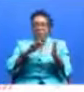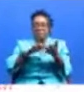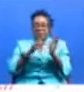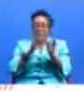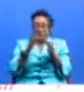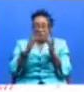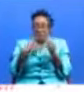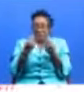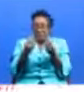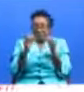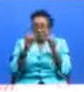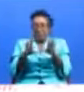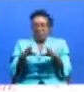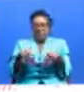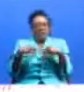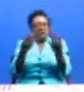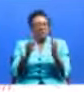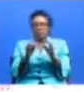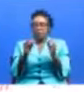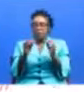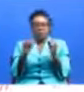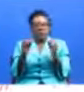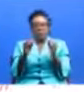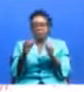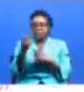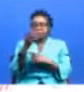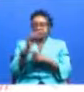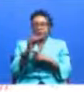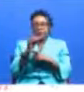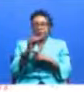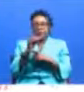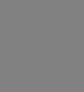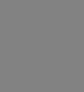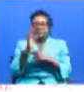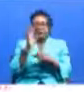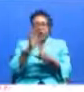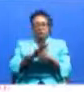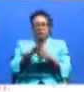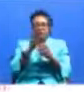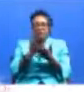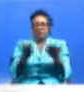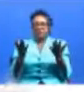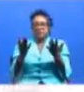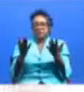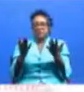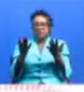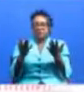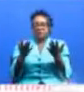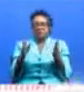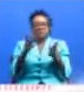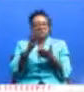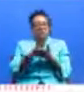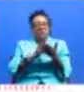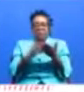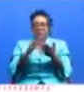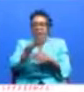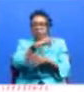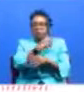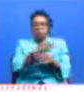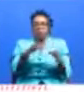pesa hawakupati consumable. So unapata a lot of facilities zimefunga. Because the cost